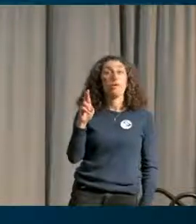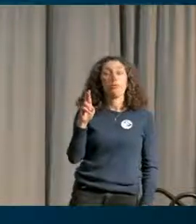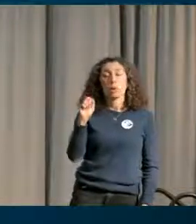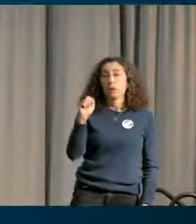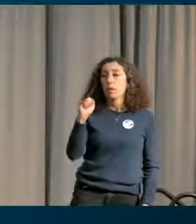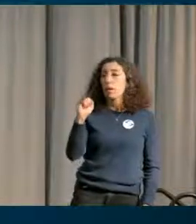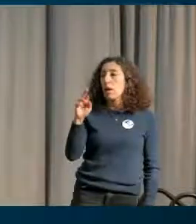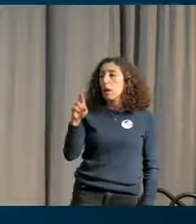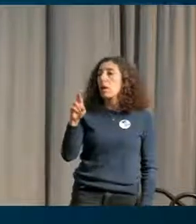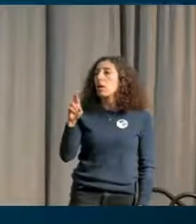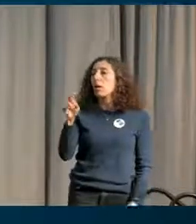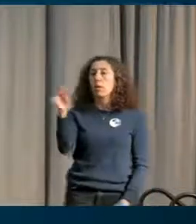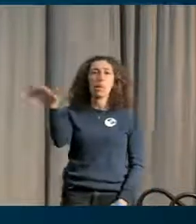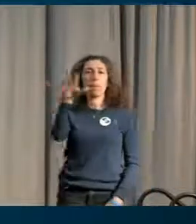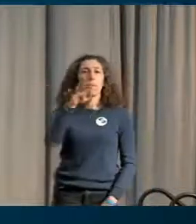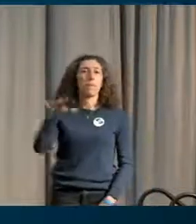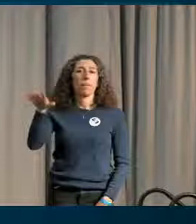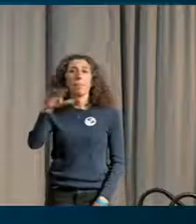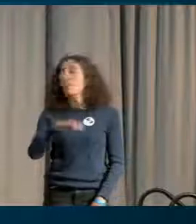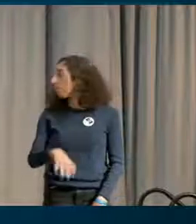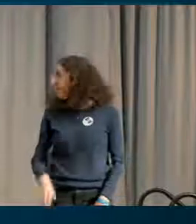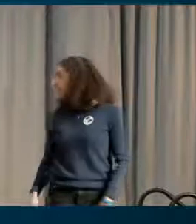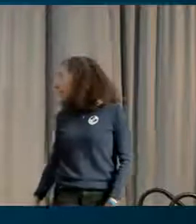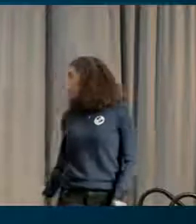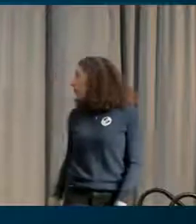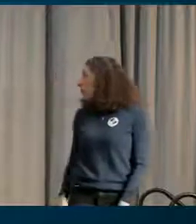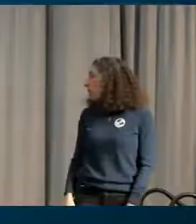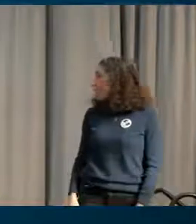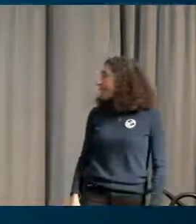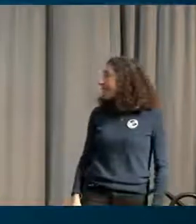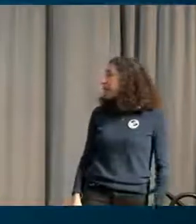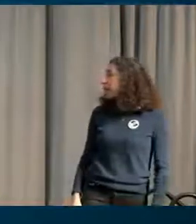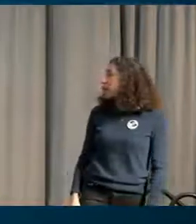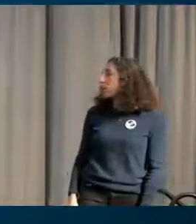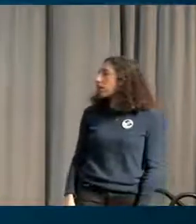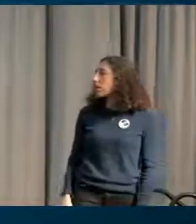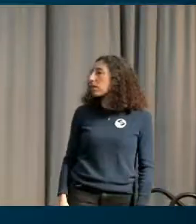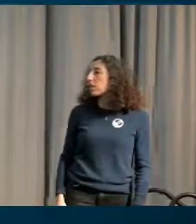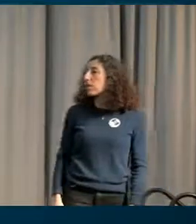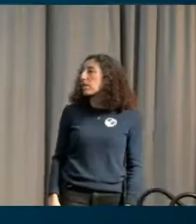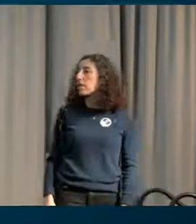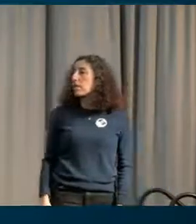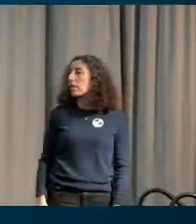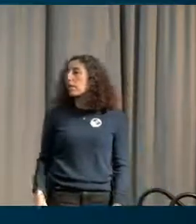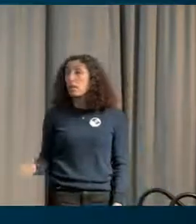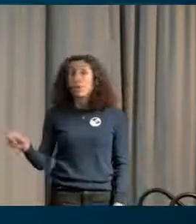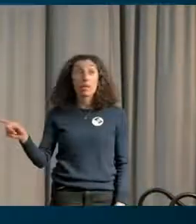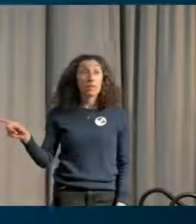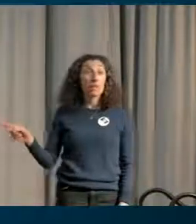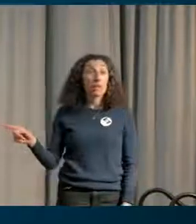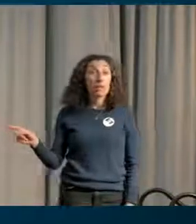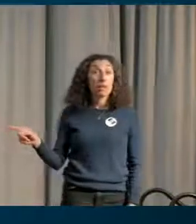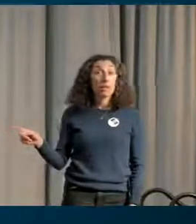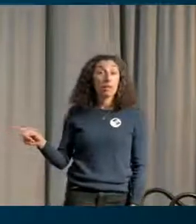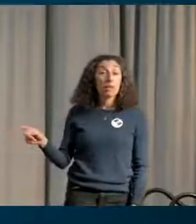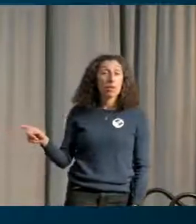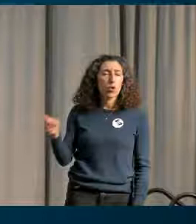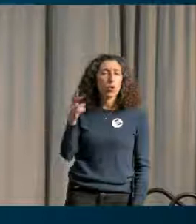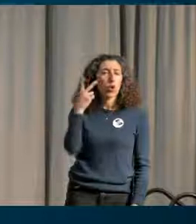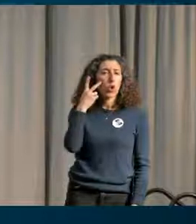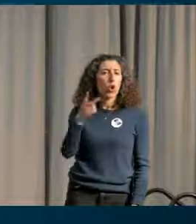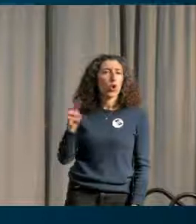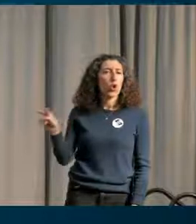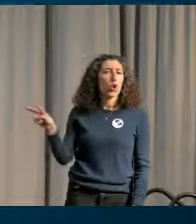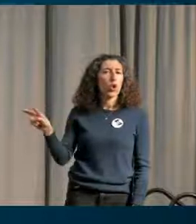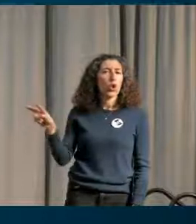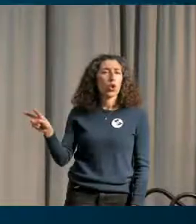have to investigate air is this bag over here. So what I'm going to try to do is I want